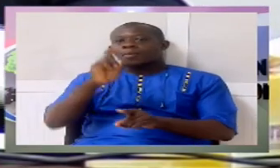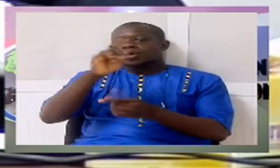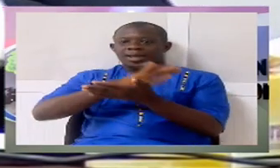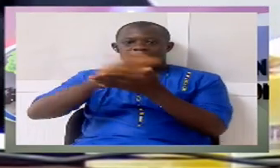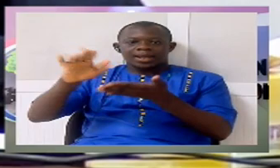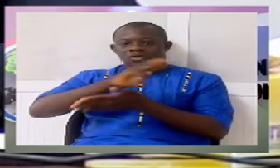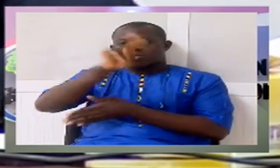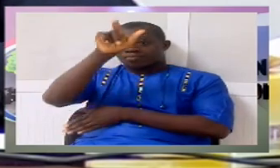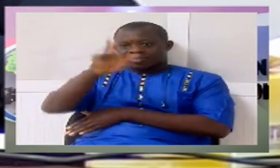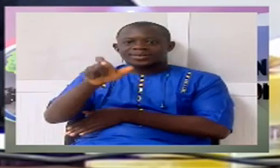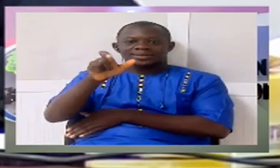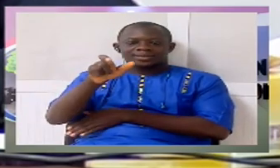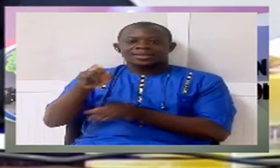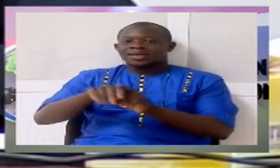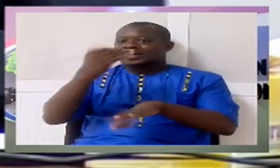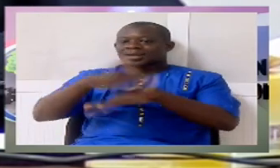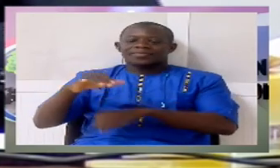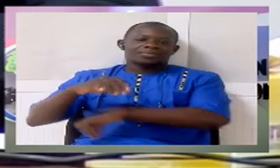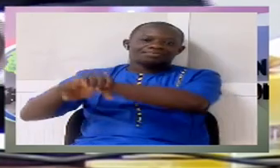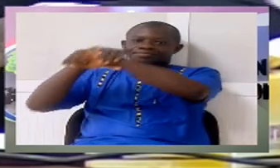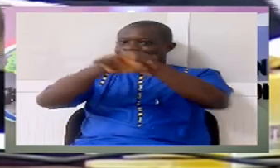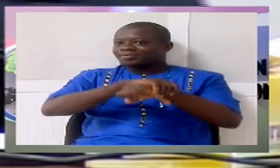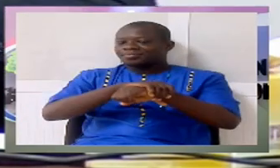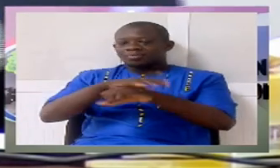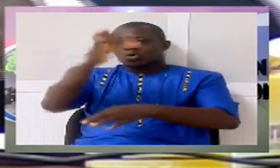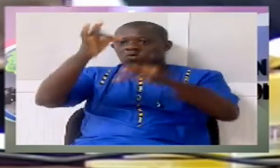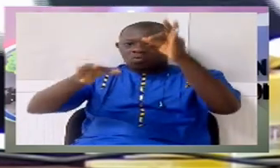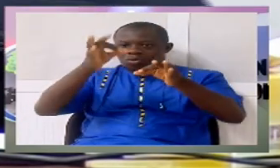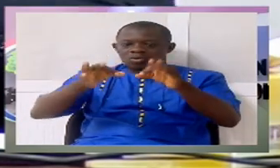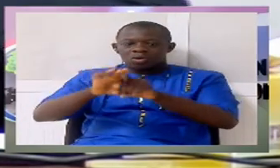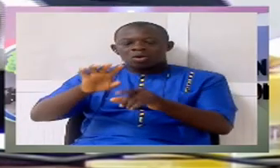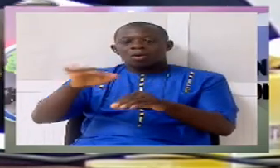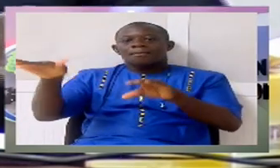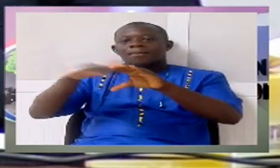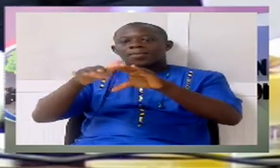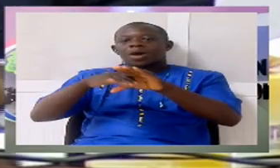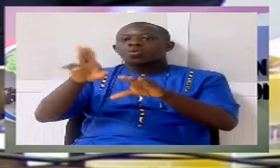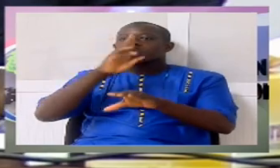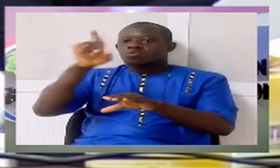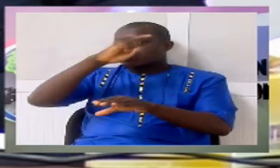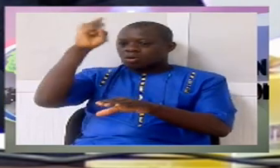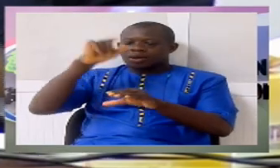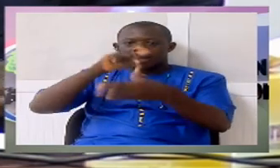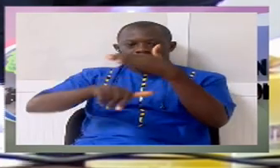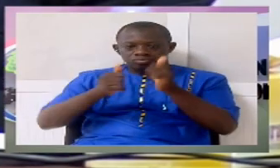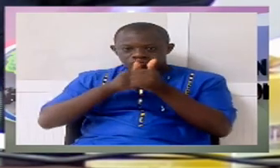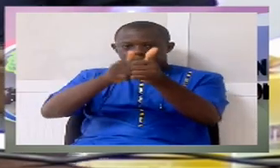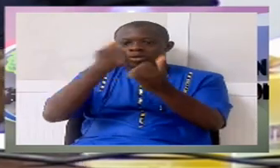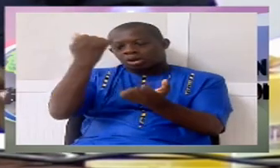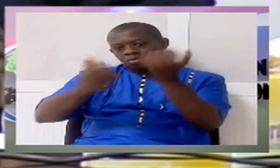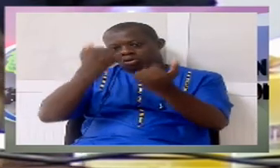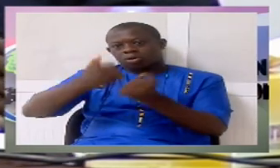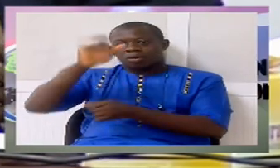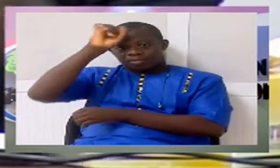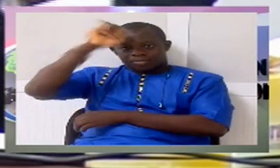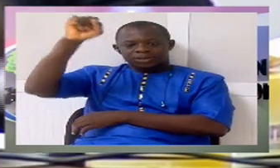no one has ever been prosecuted from amongst members of the president's convoy. No one has ever